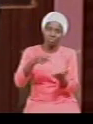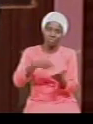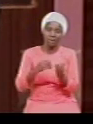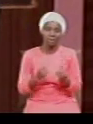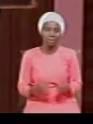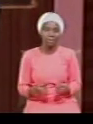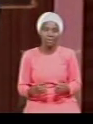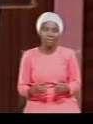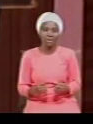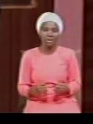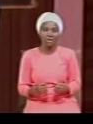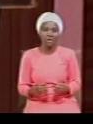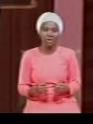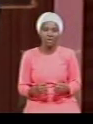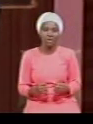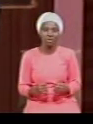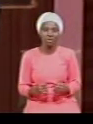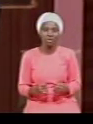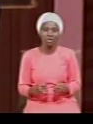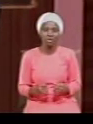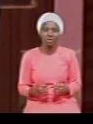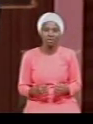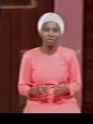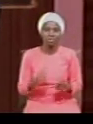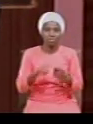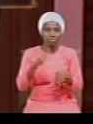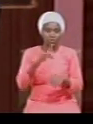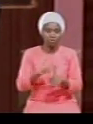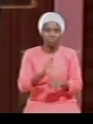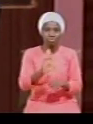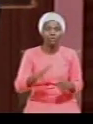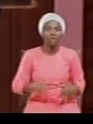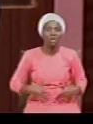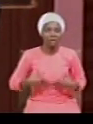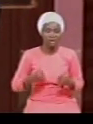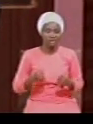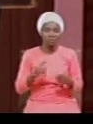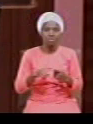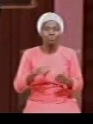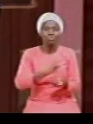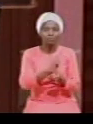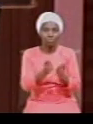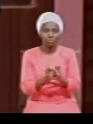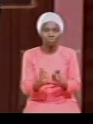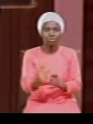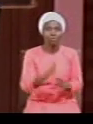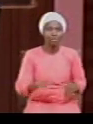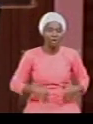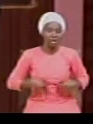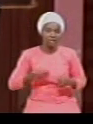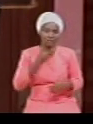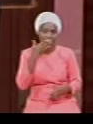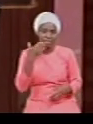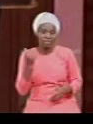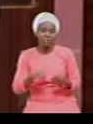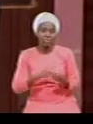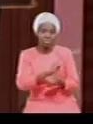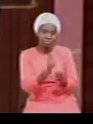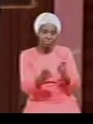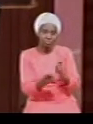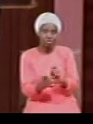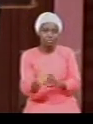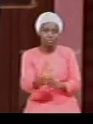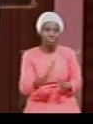that resurrection power to touch your life, to turn your life around, to transform your